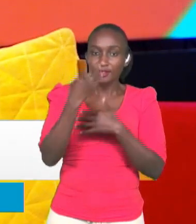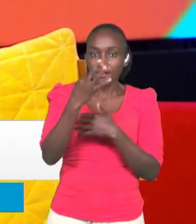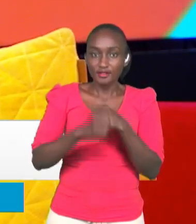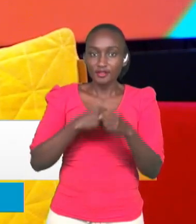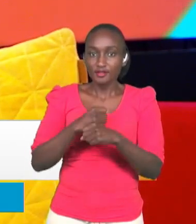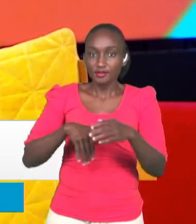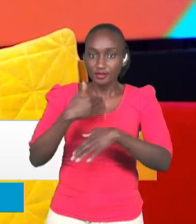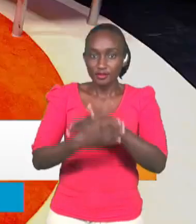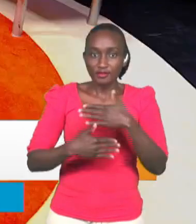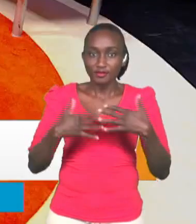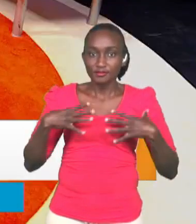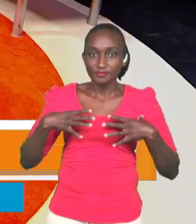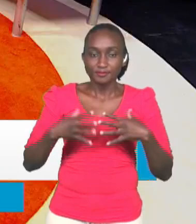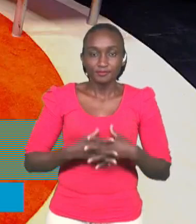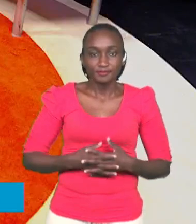after a short break.